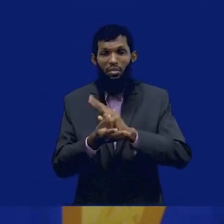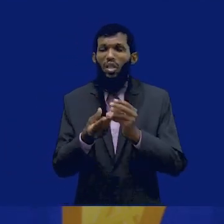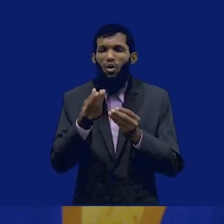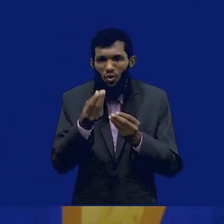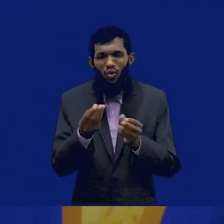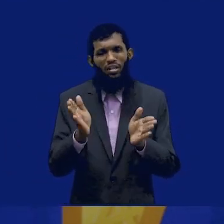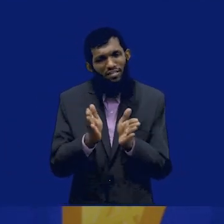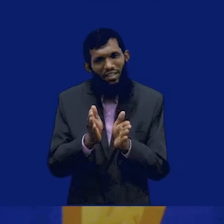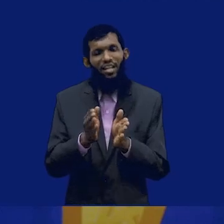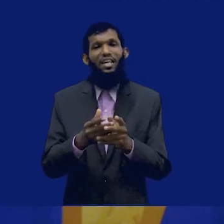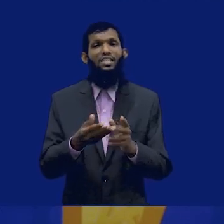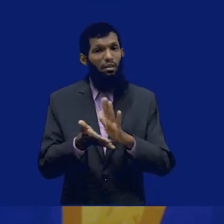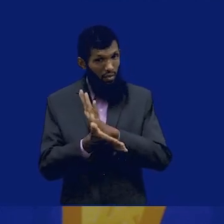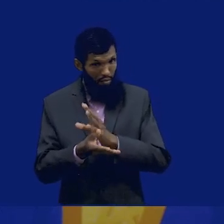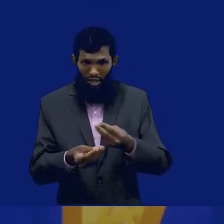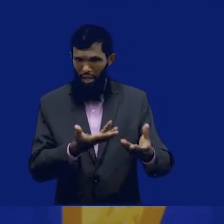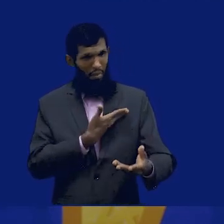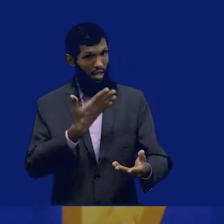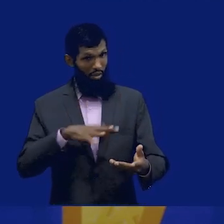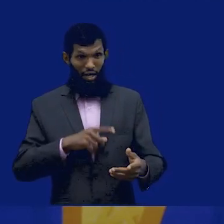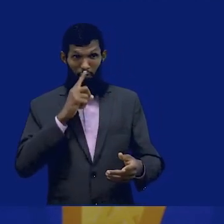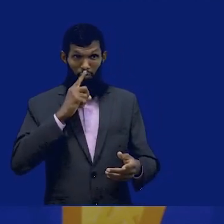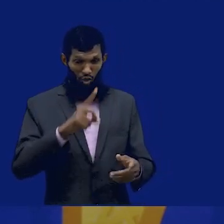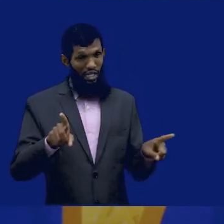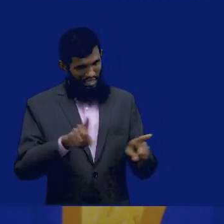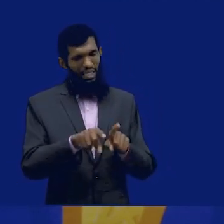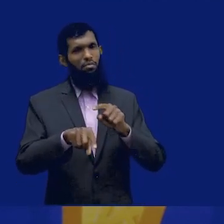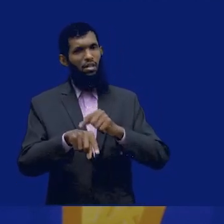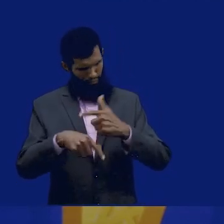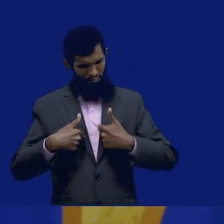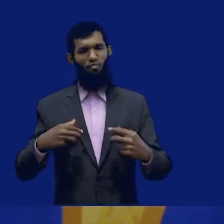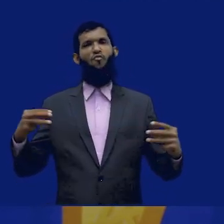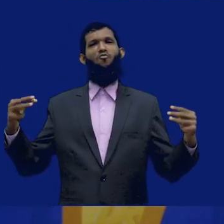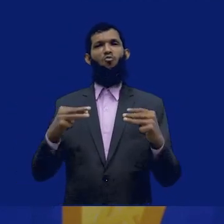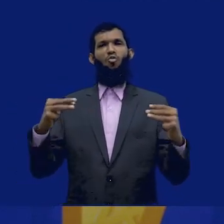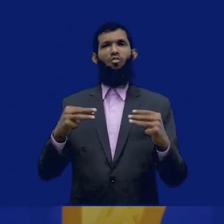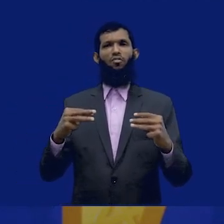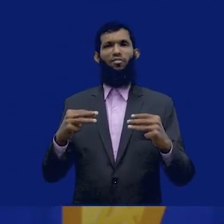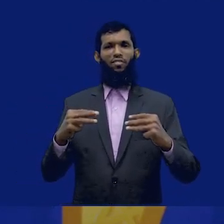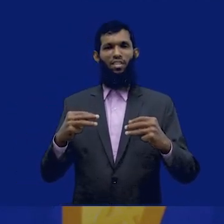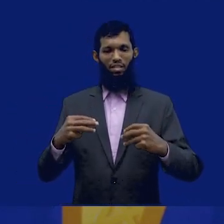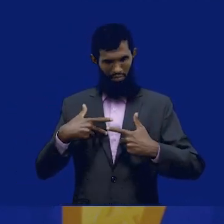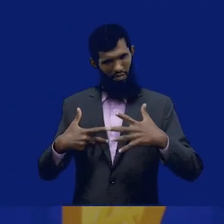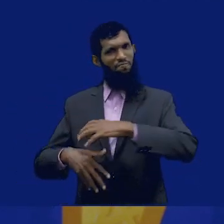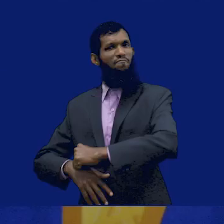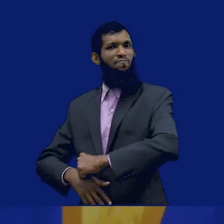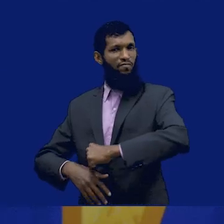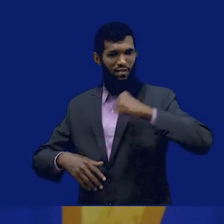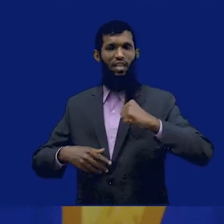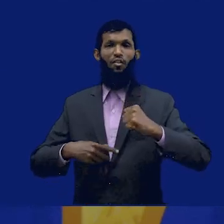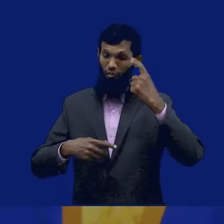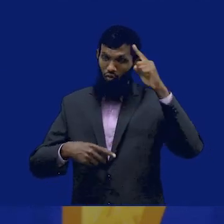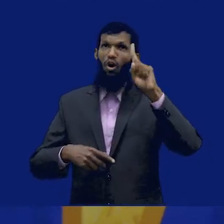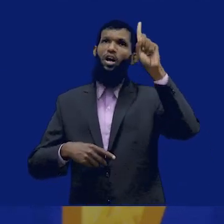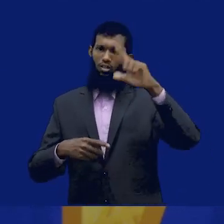of rope, if they refuse to give them in the zakat, if it is upon them to give those